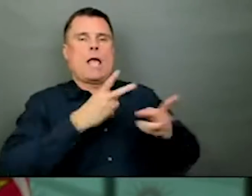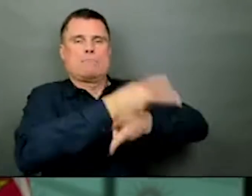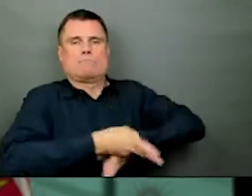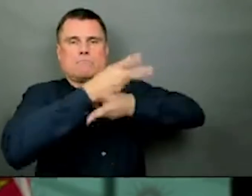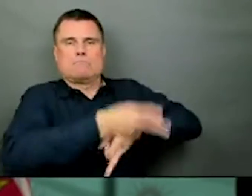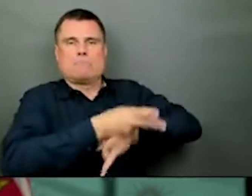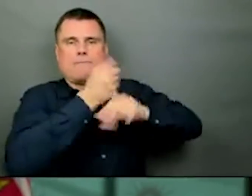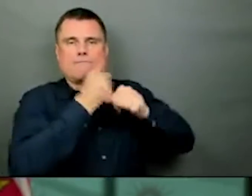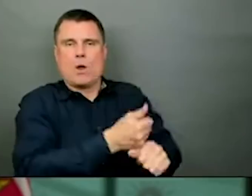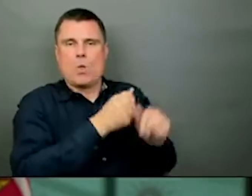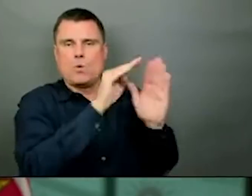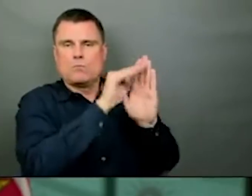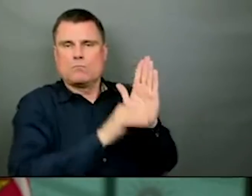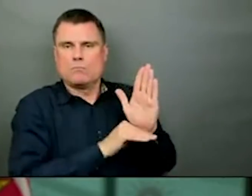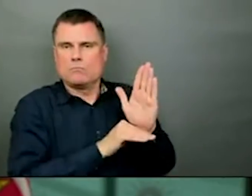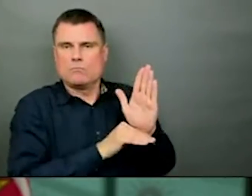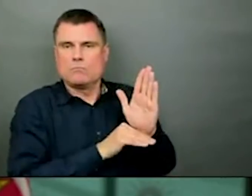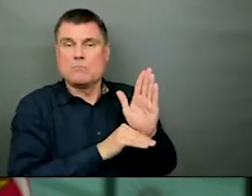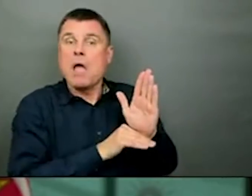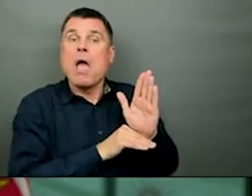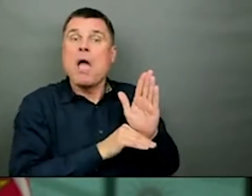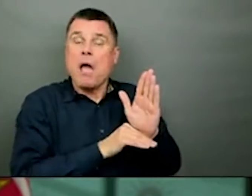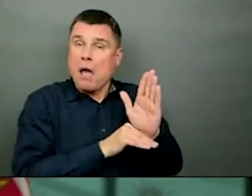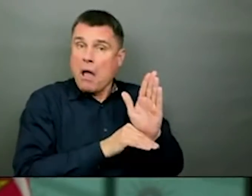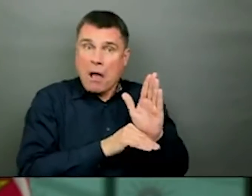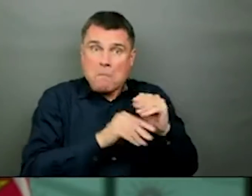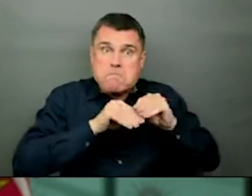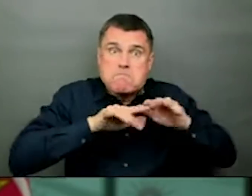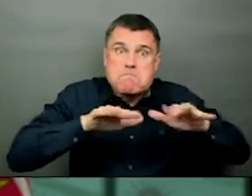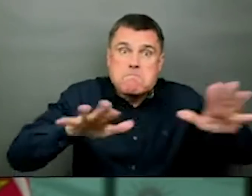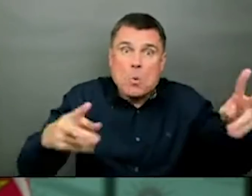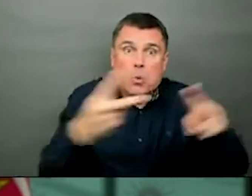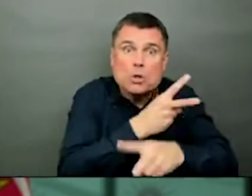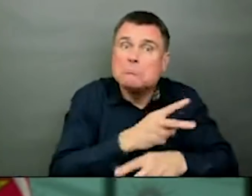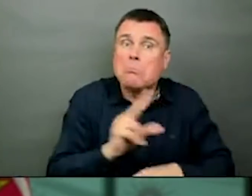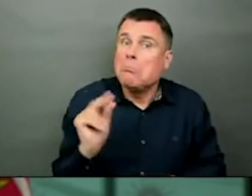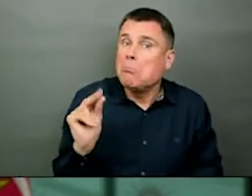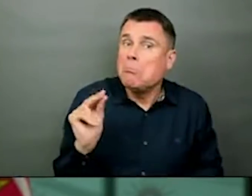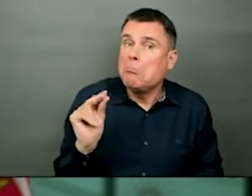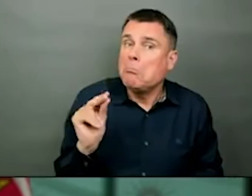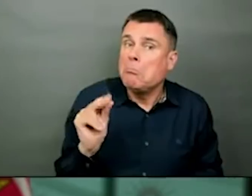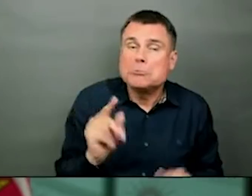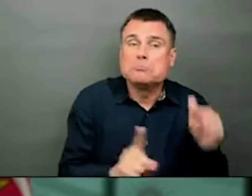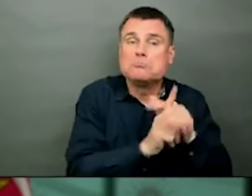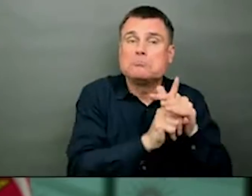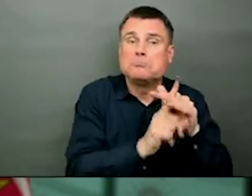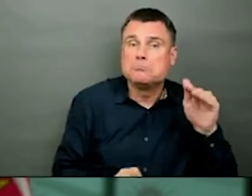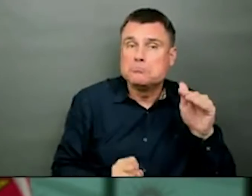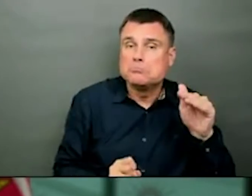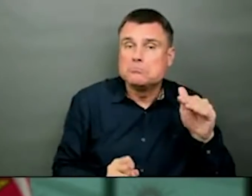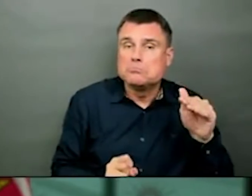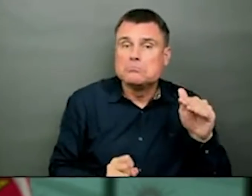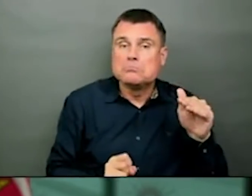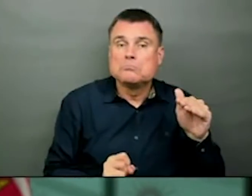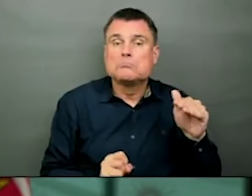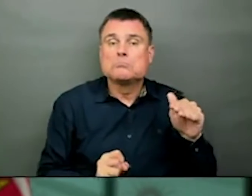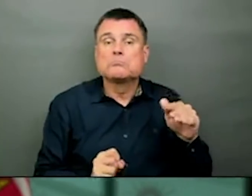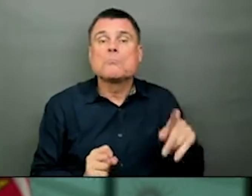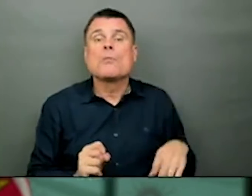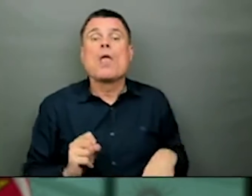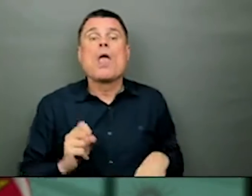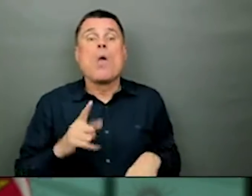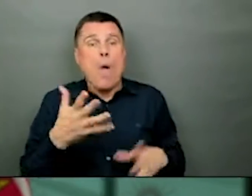I think that's good. Okay, and if we have any further detail about the North Shore, we can certainly get back to you on that and give you more information.